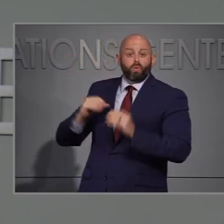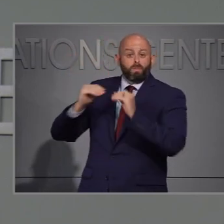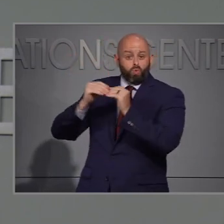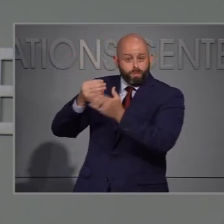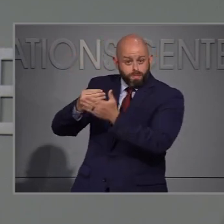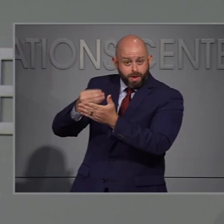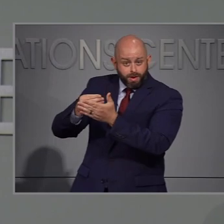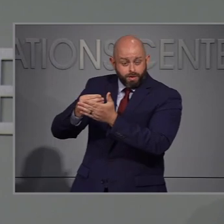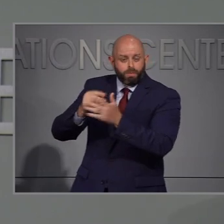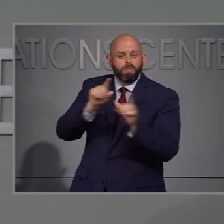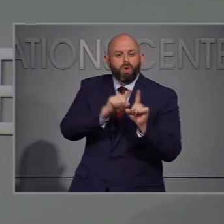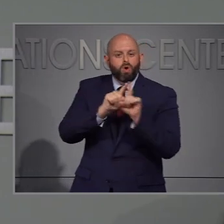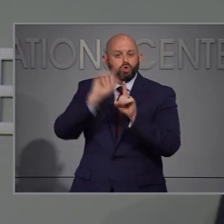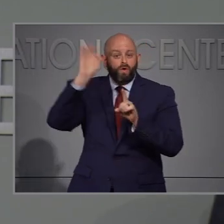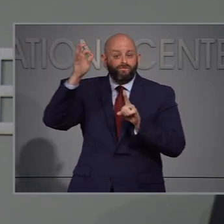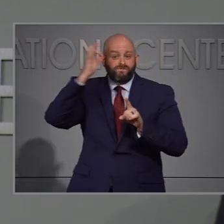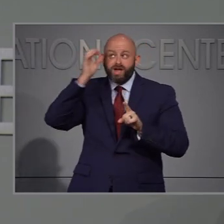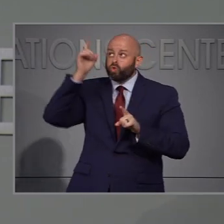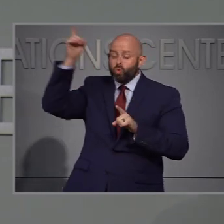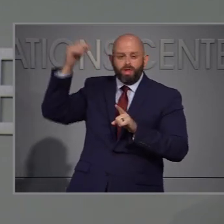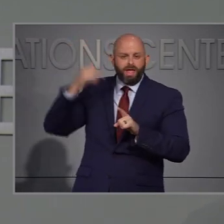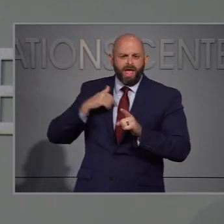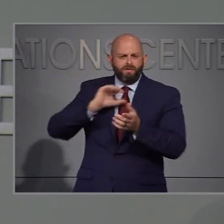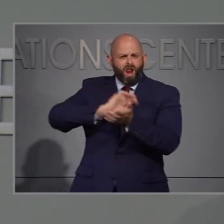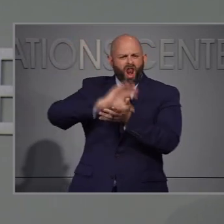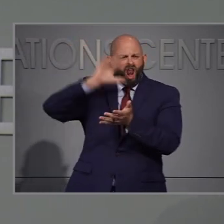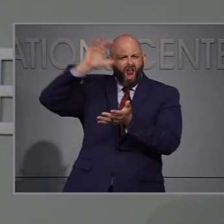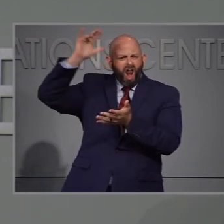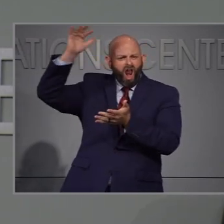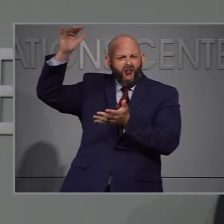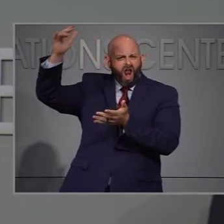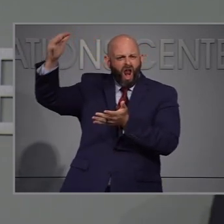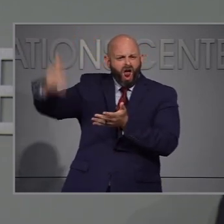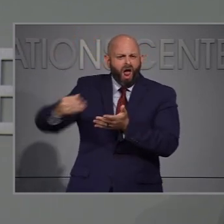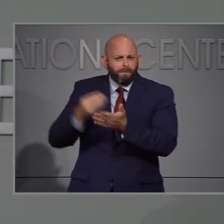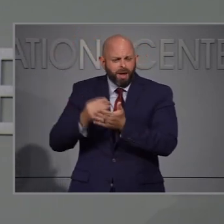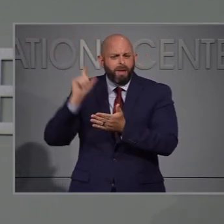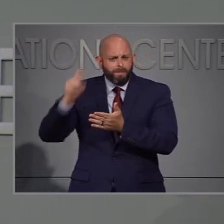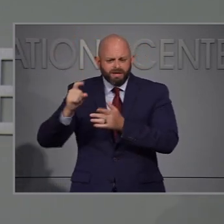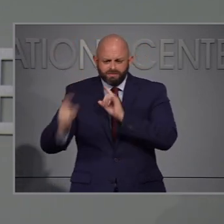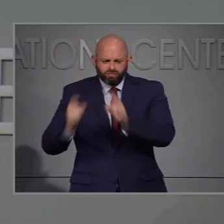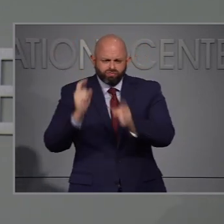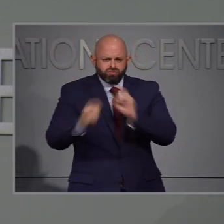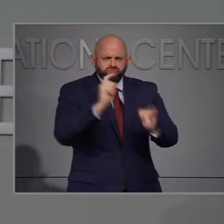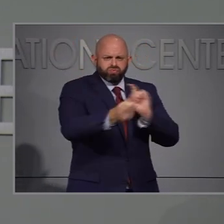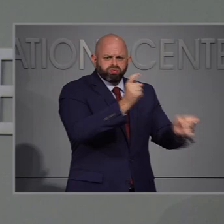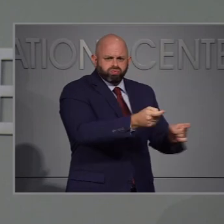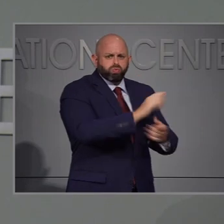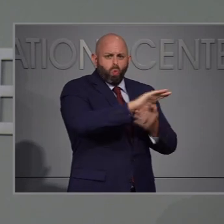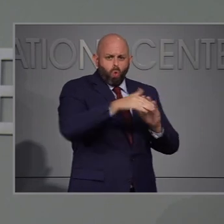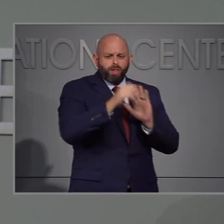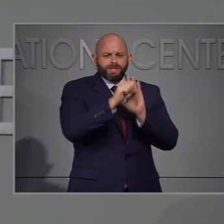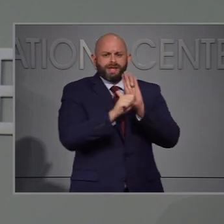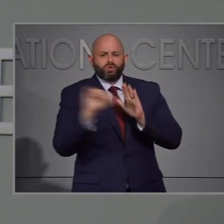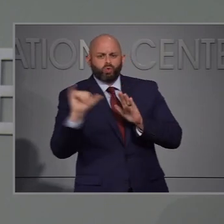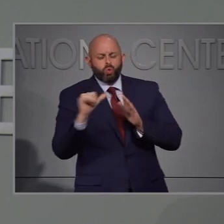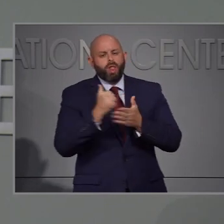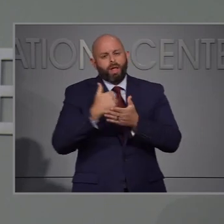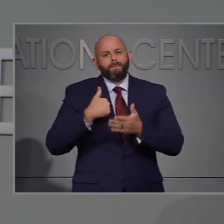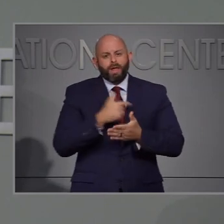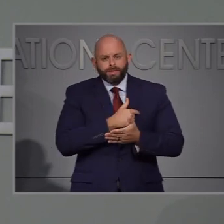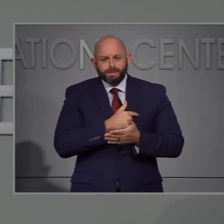federal government, with its vast resources, must also step up and close the gap